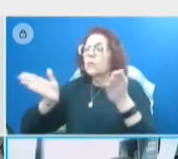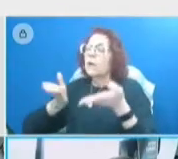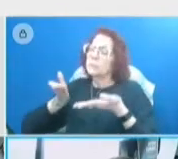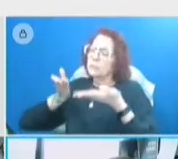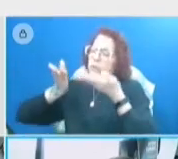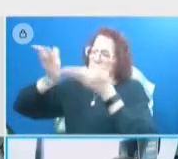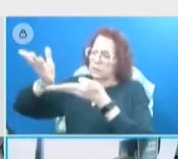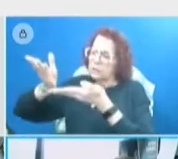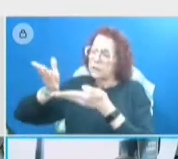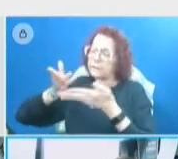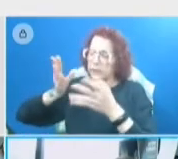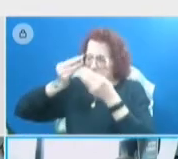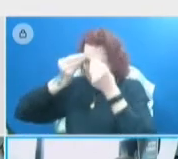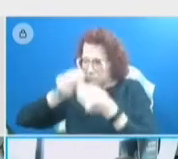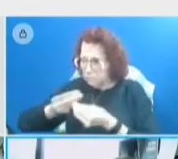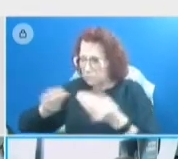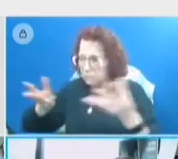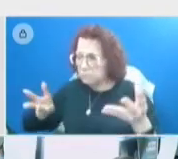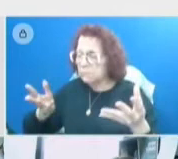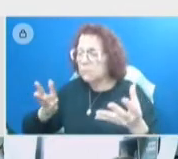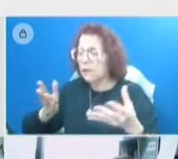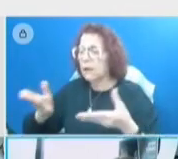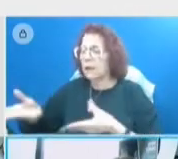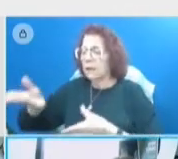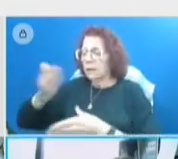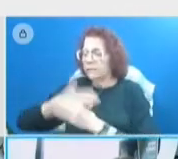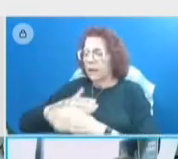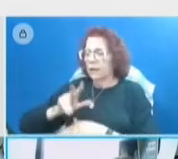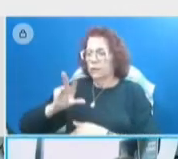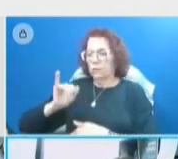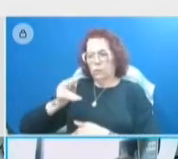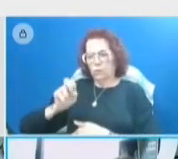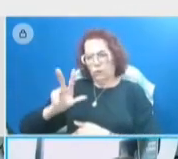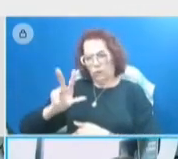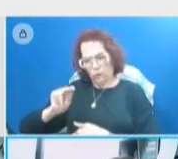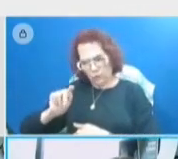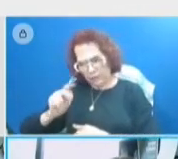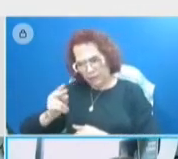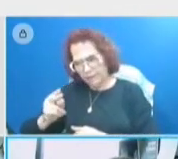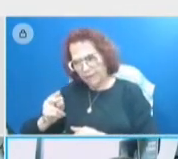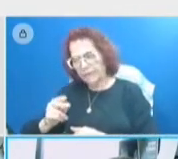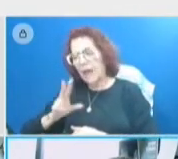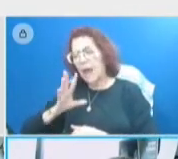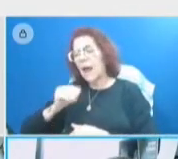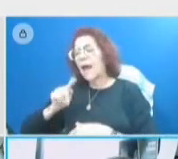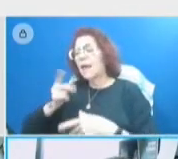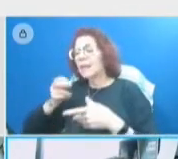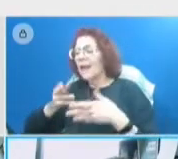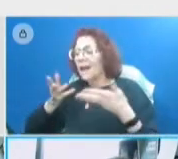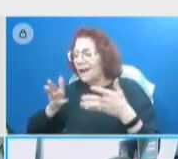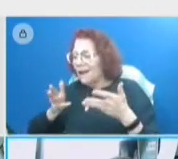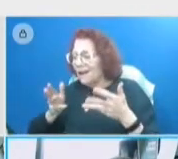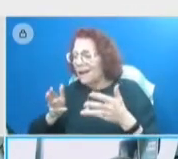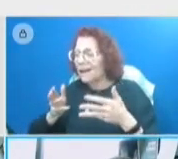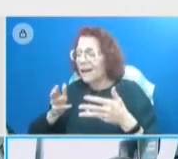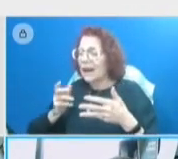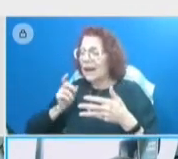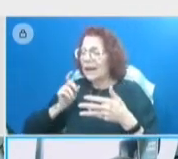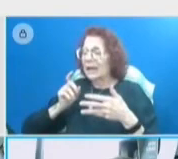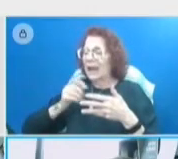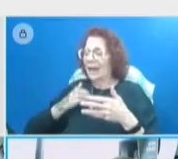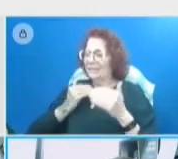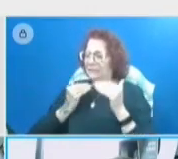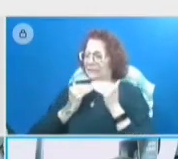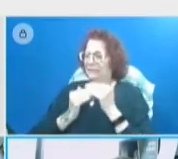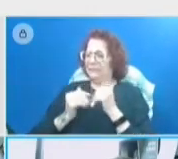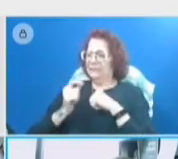June 30th, and we have 90 days to close it to refund the money or interest. To that end,